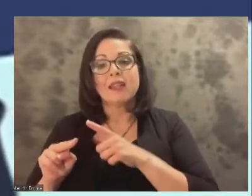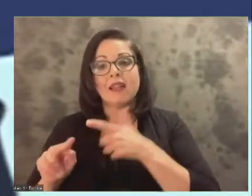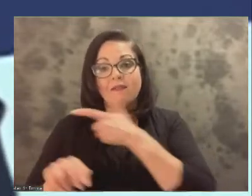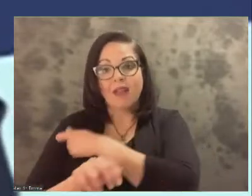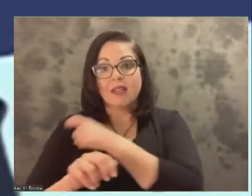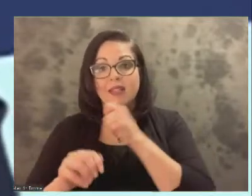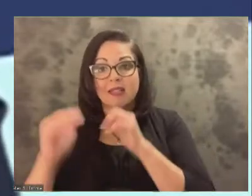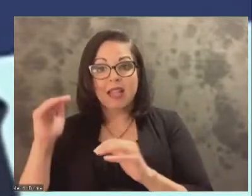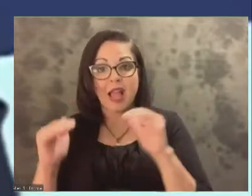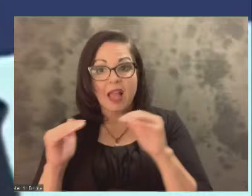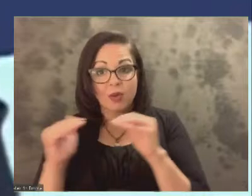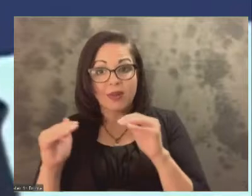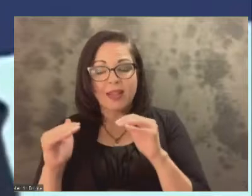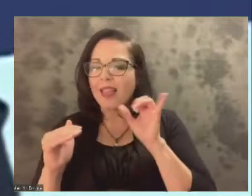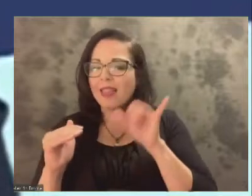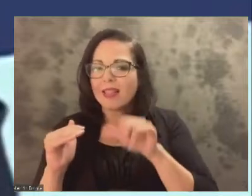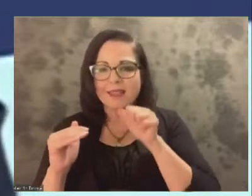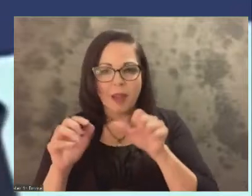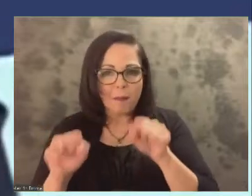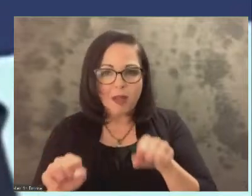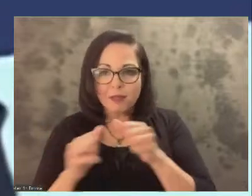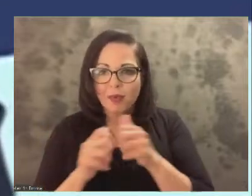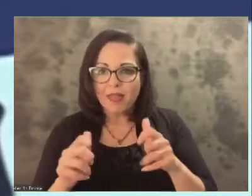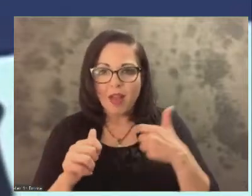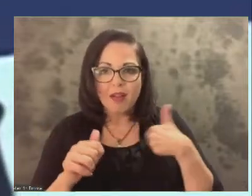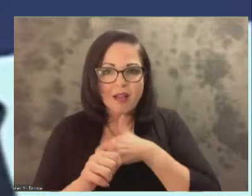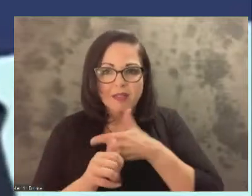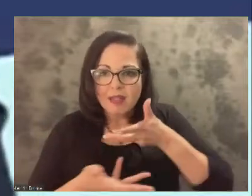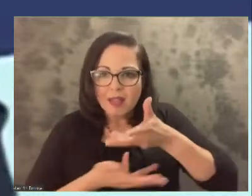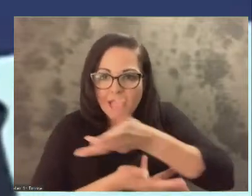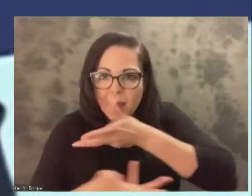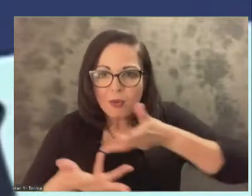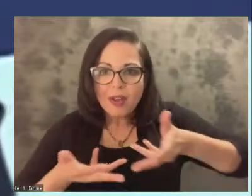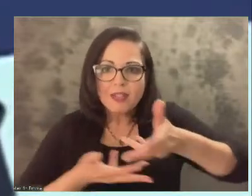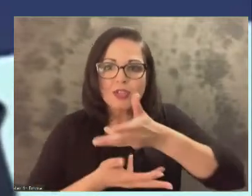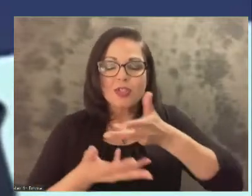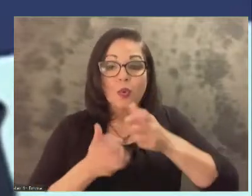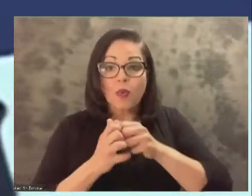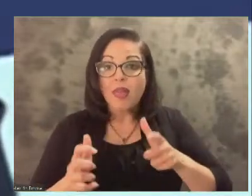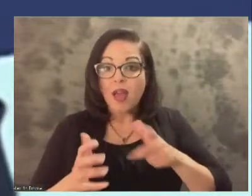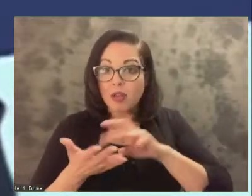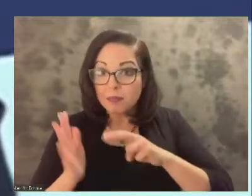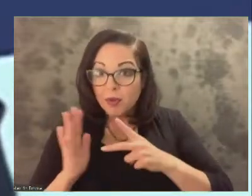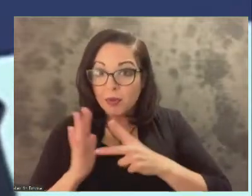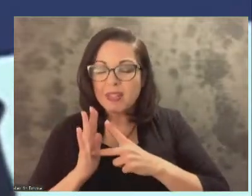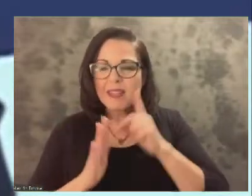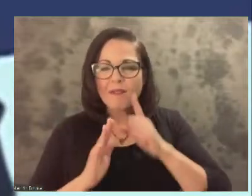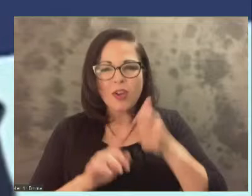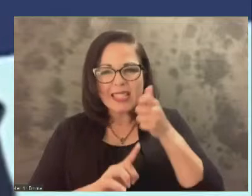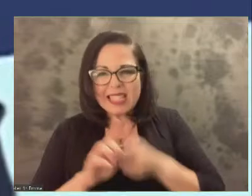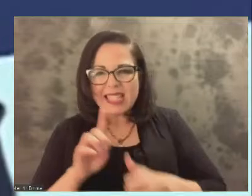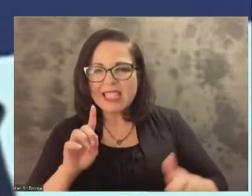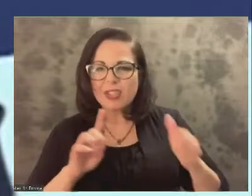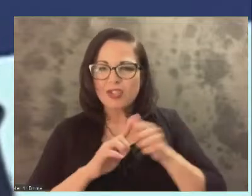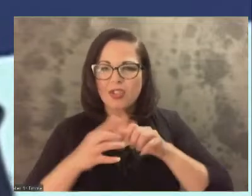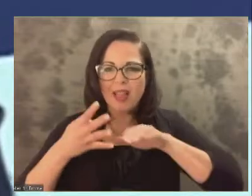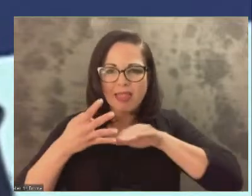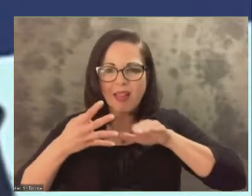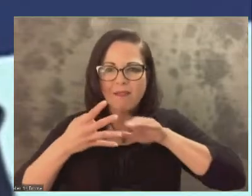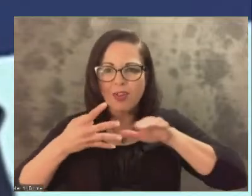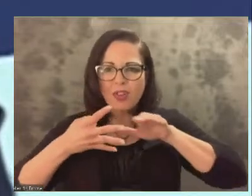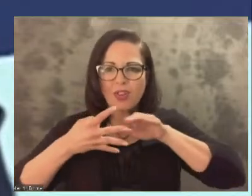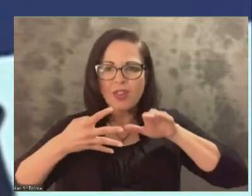that would not have been possible without collaboration, without intentionality at every single level of